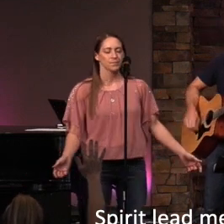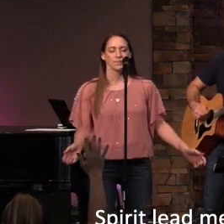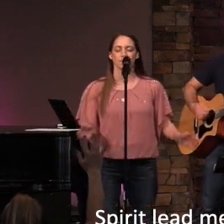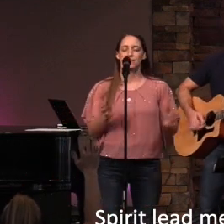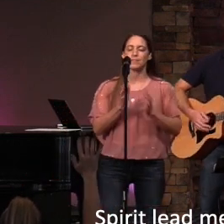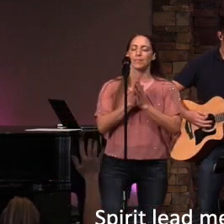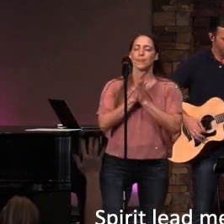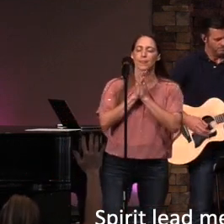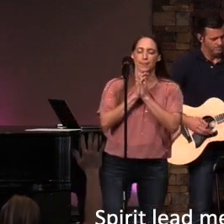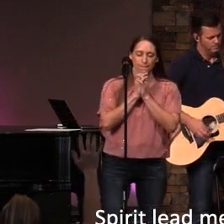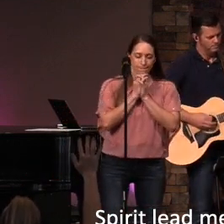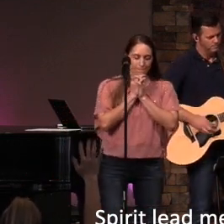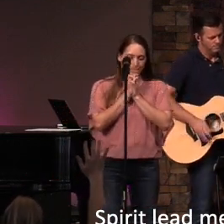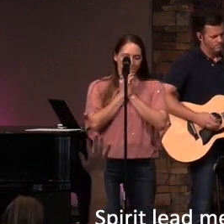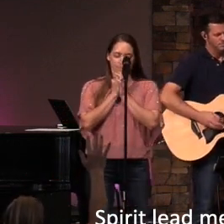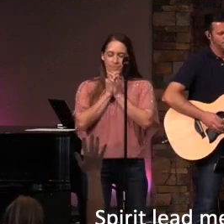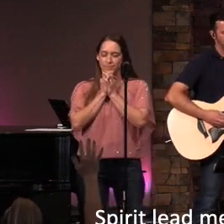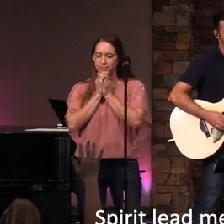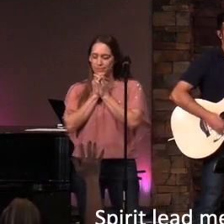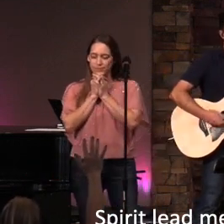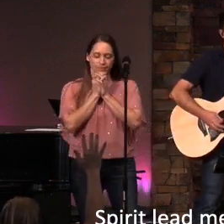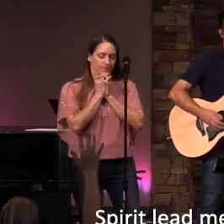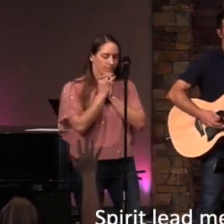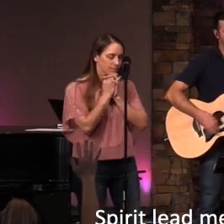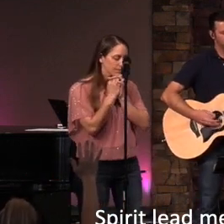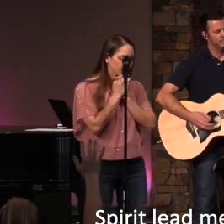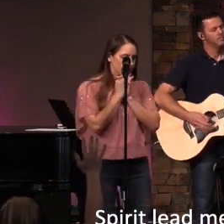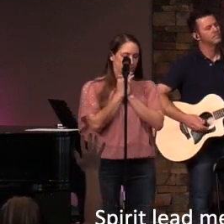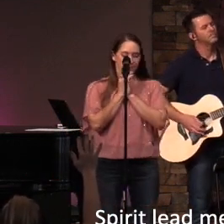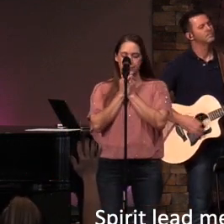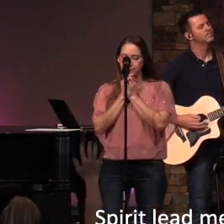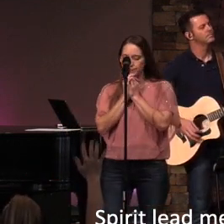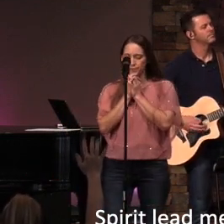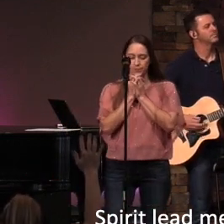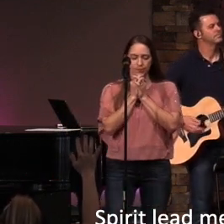You are mine